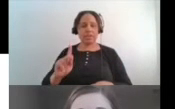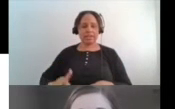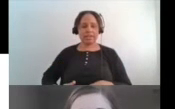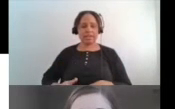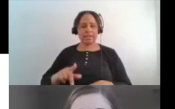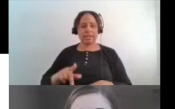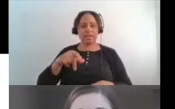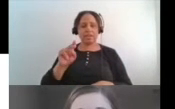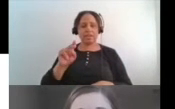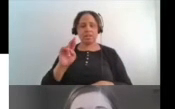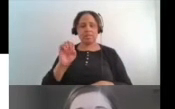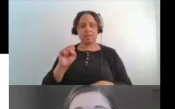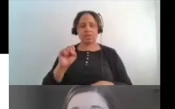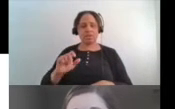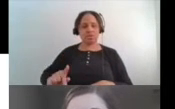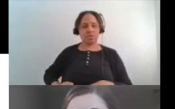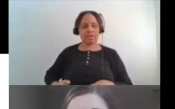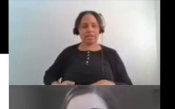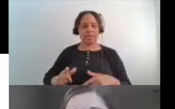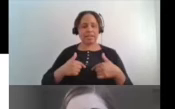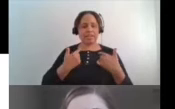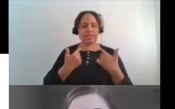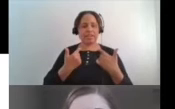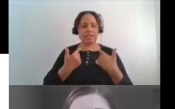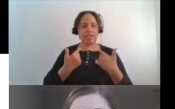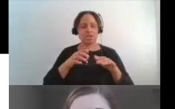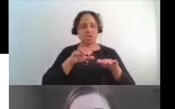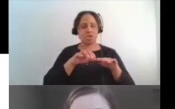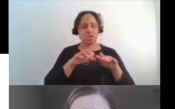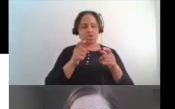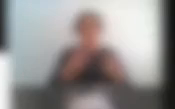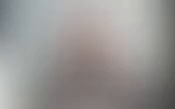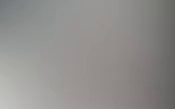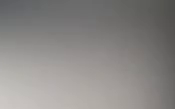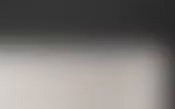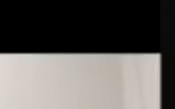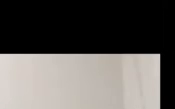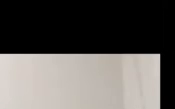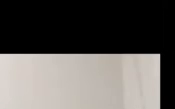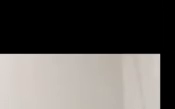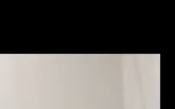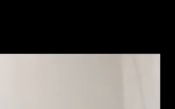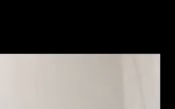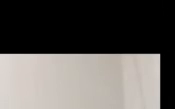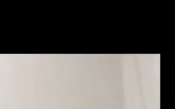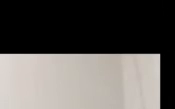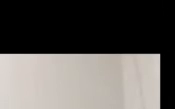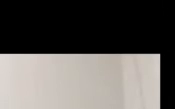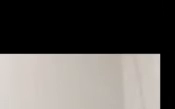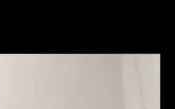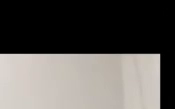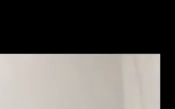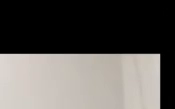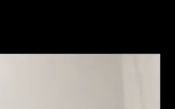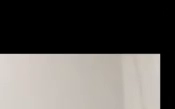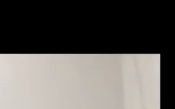or living kidney or liver donation. And that's all I've got. Right. Thank you so much, Rachel. We really appreciate